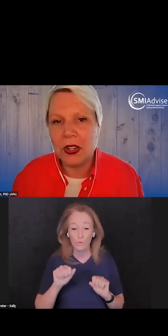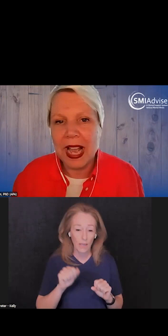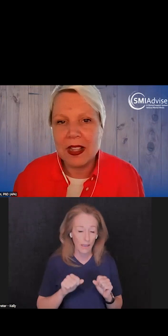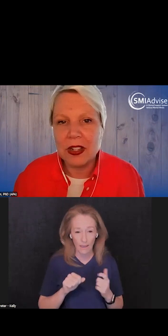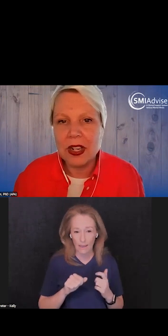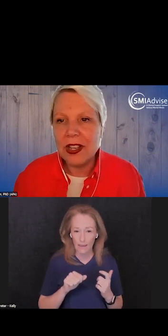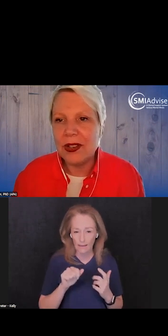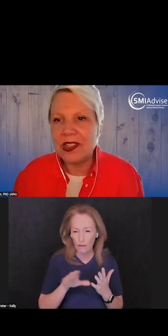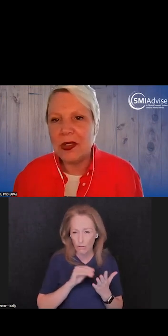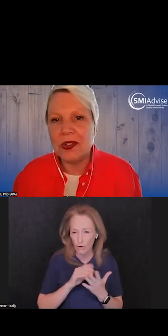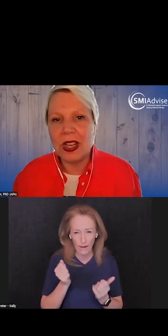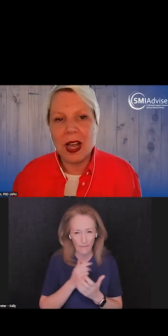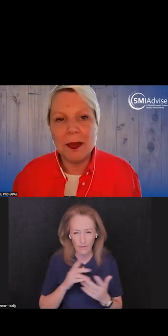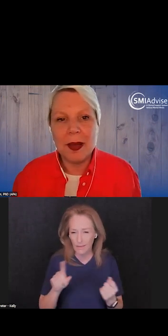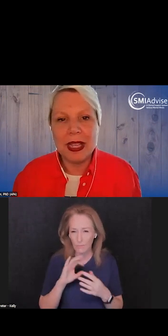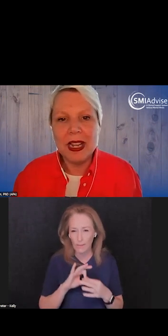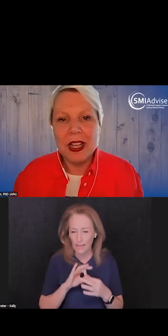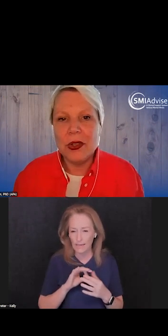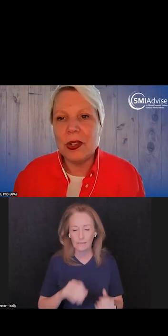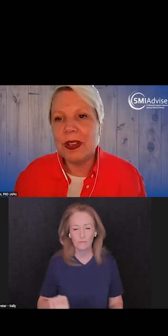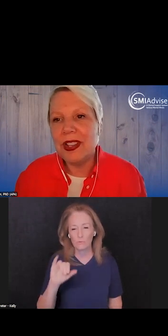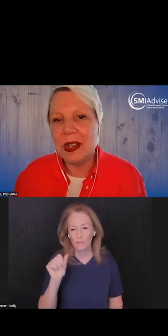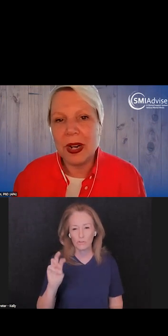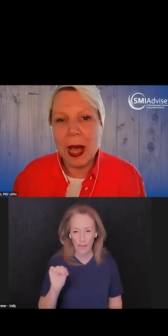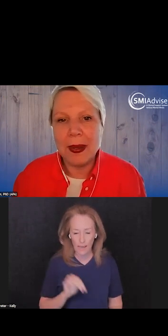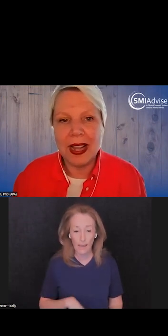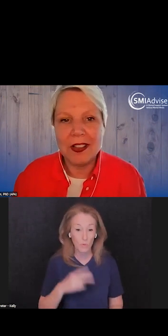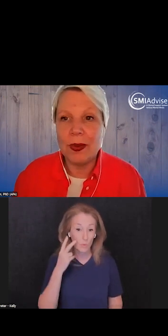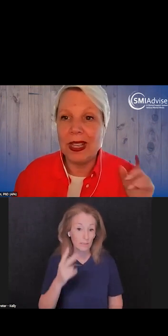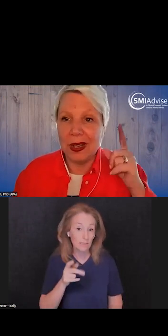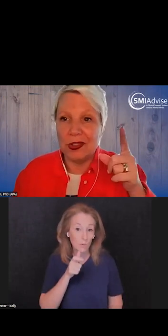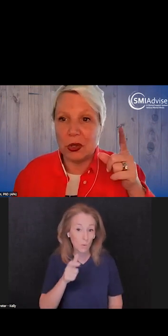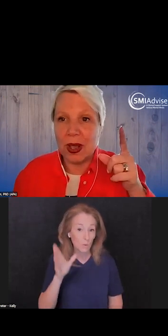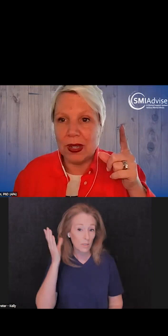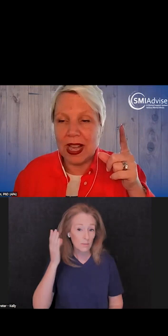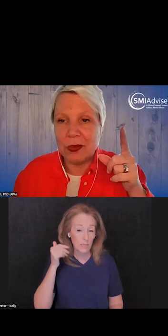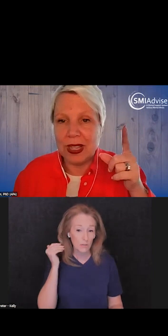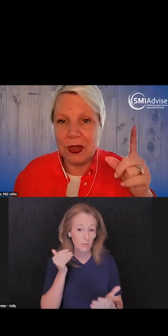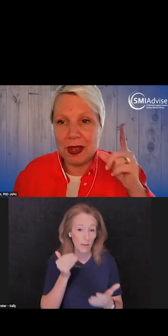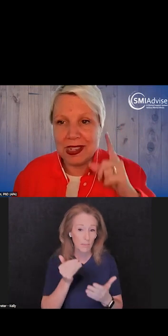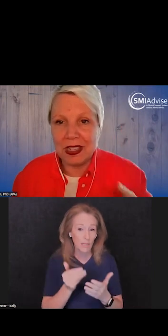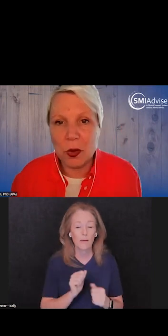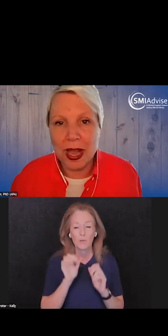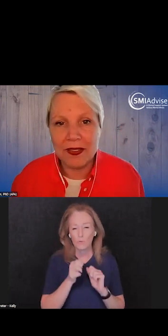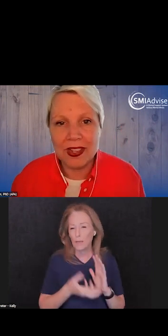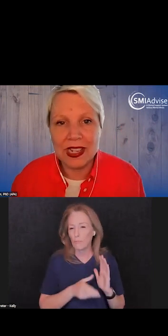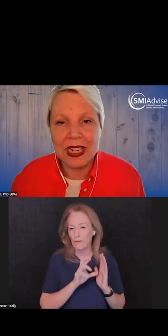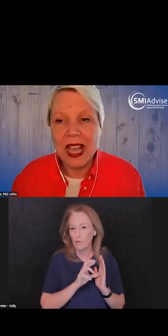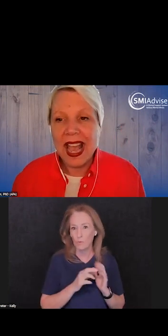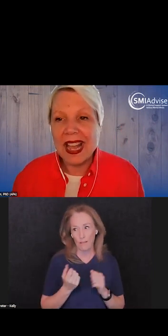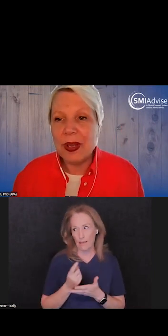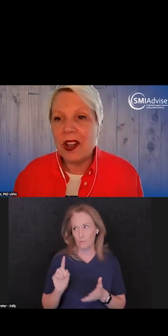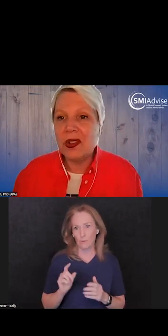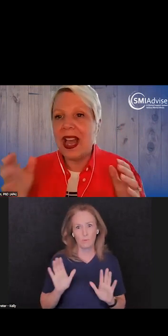fallen off your calendar. You can see who's upcoming. You can revisit what happened last week. It was a great one last week. If you missed it, go back and visit